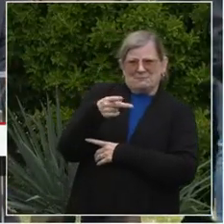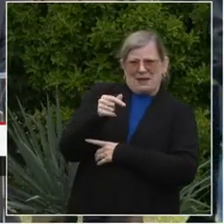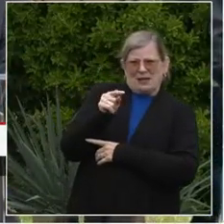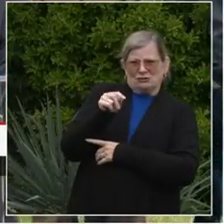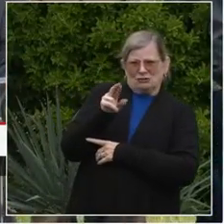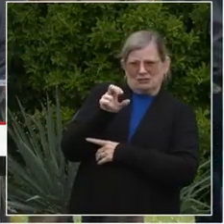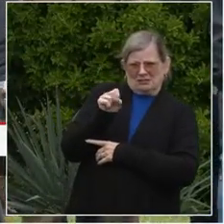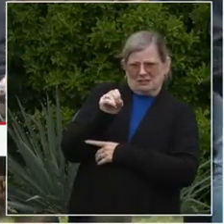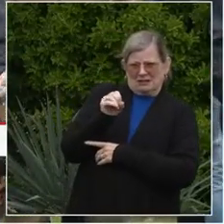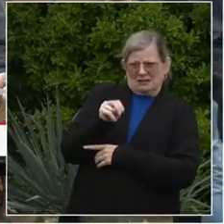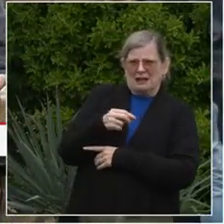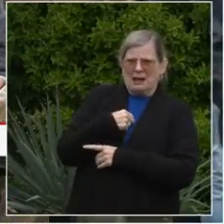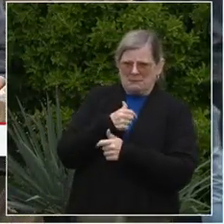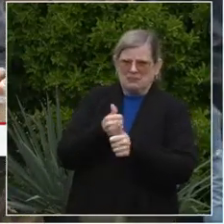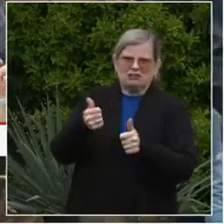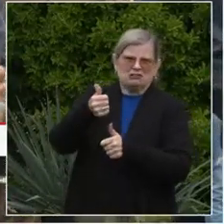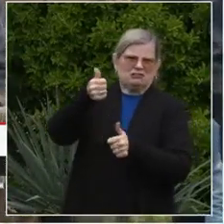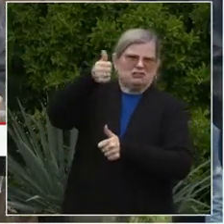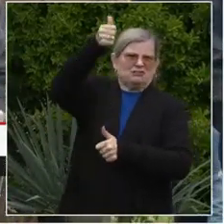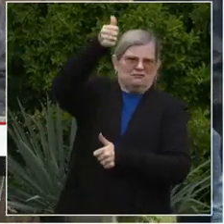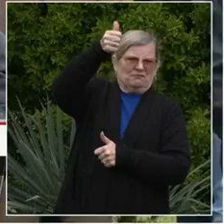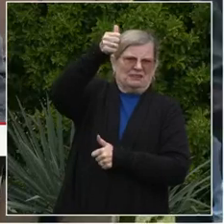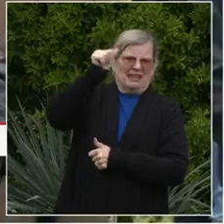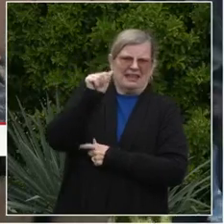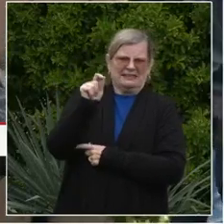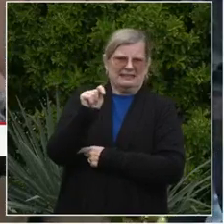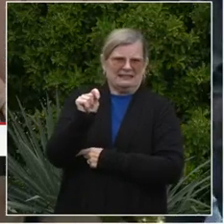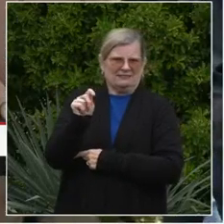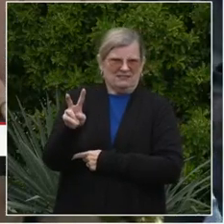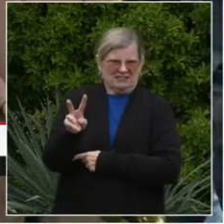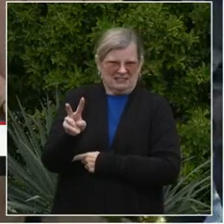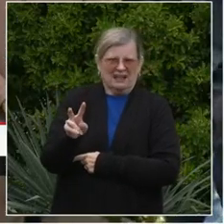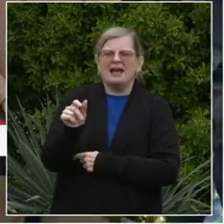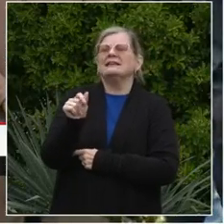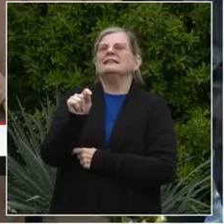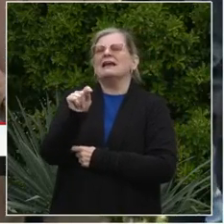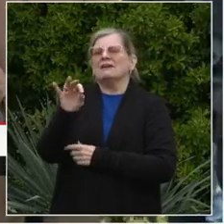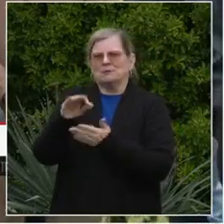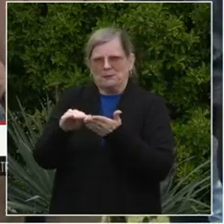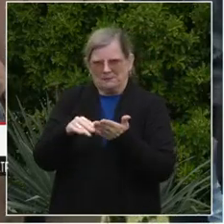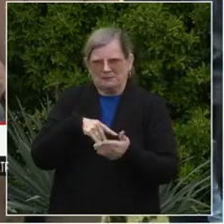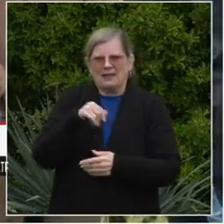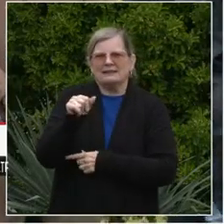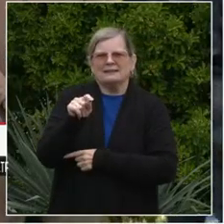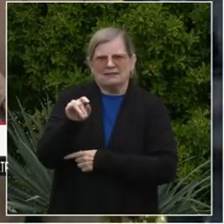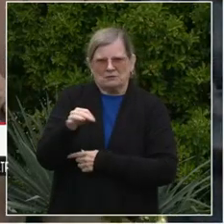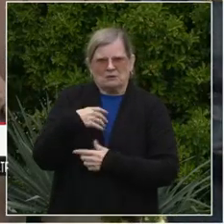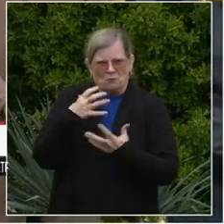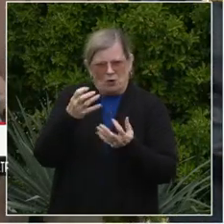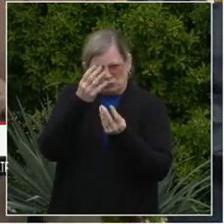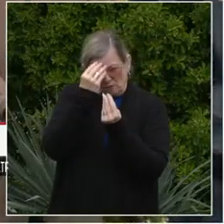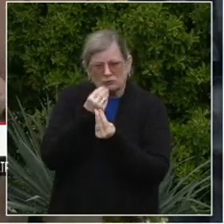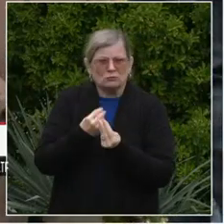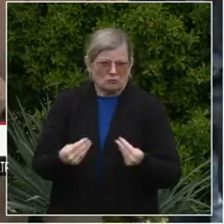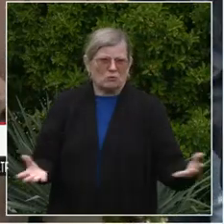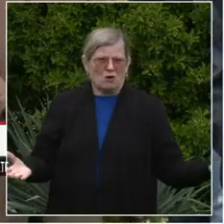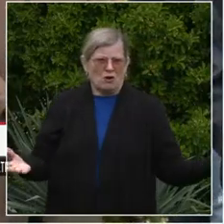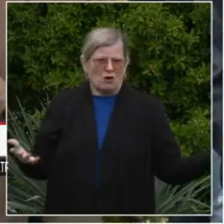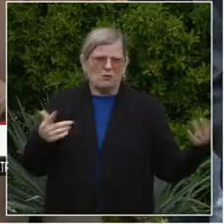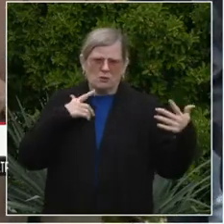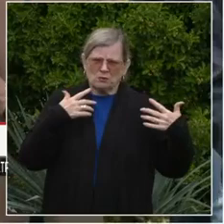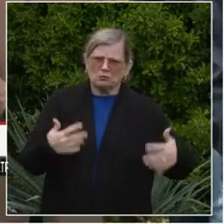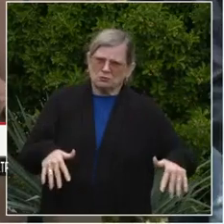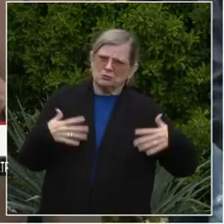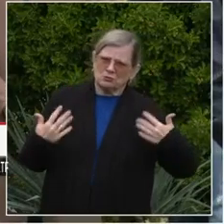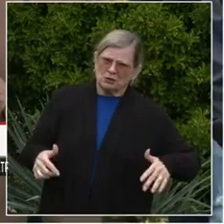ATF. We at ATF want the D.C. community to know that we are extremely concerned about what is going on in the